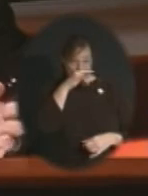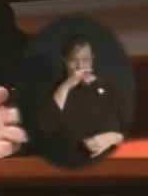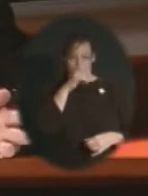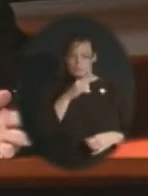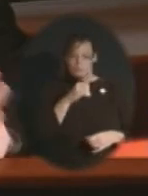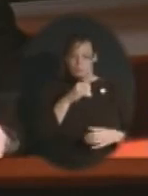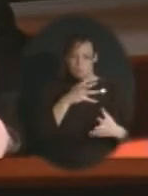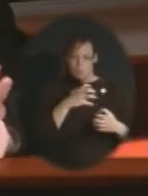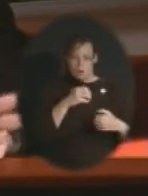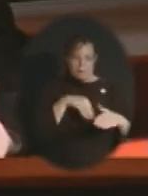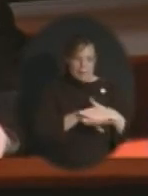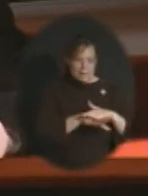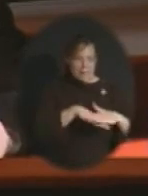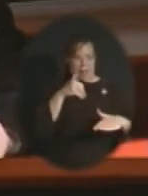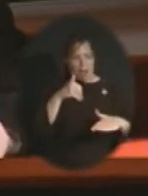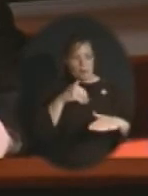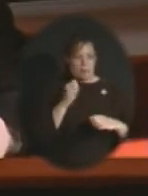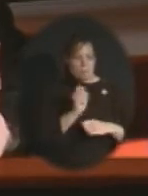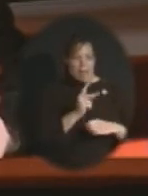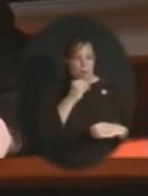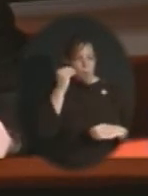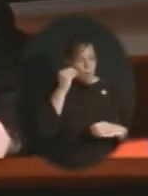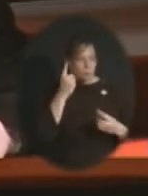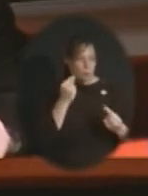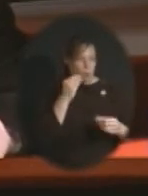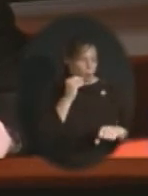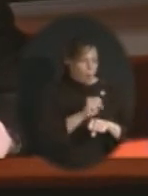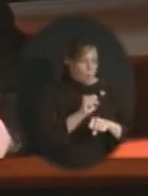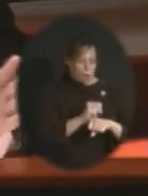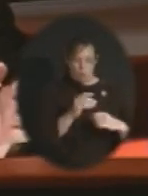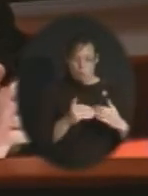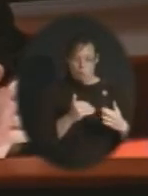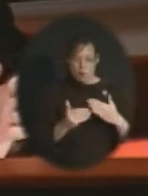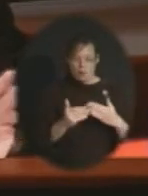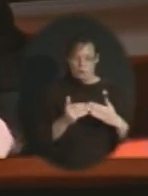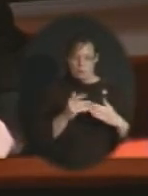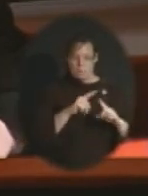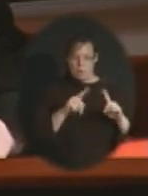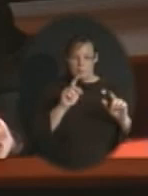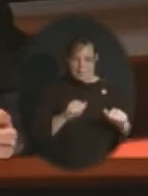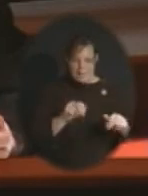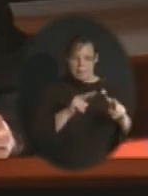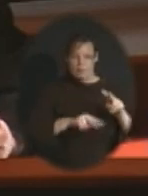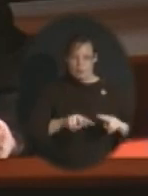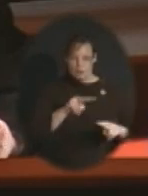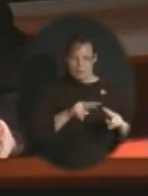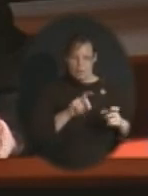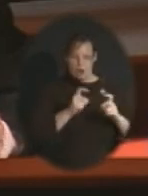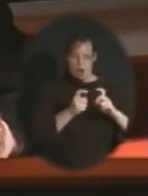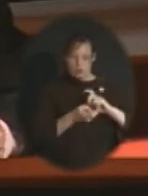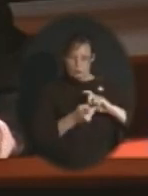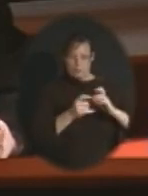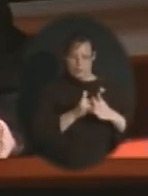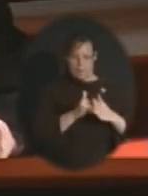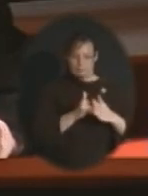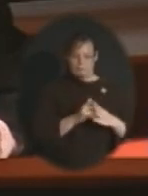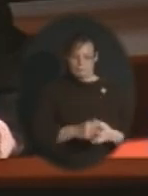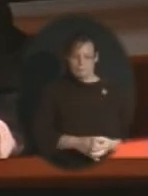we want to get them in and out and back home to do homework or whatever it might be, but certainly could look at altering that in some